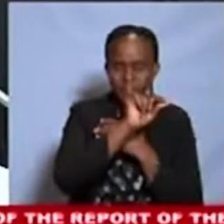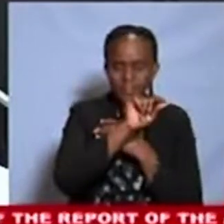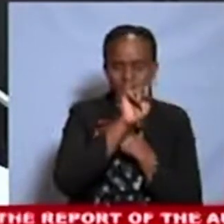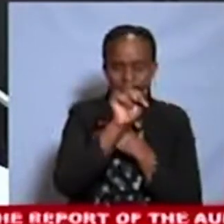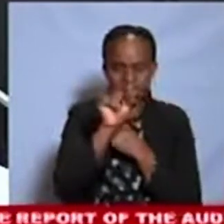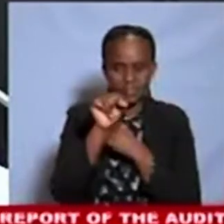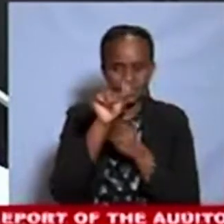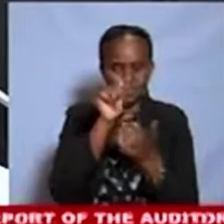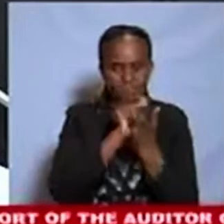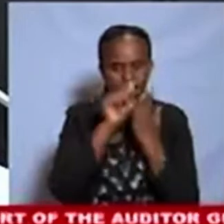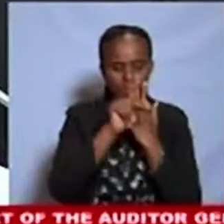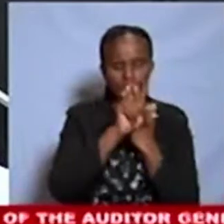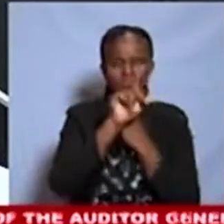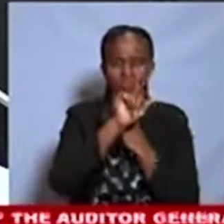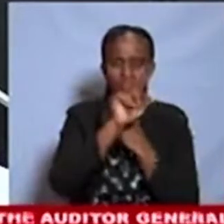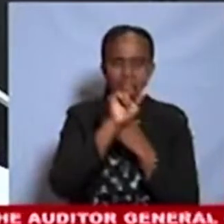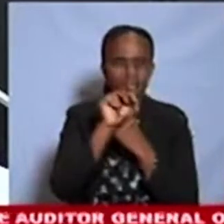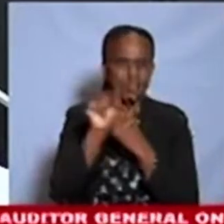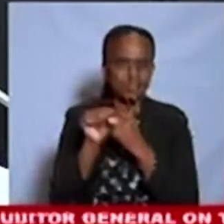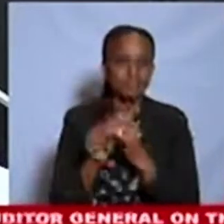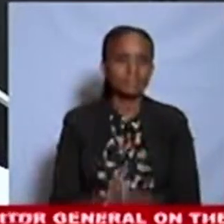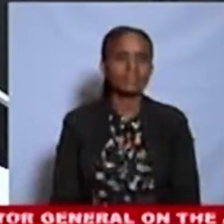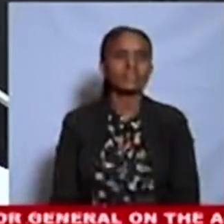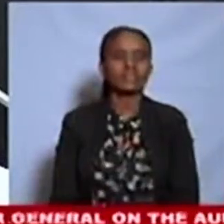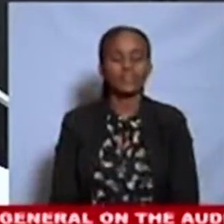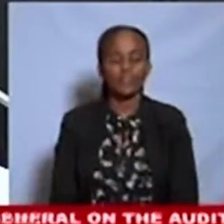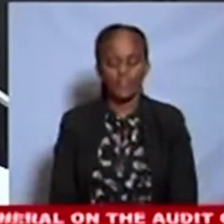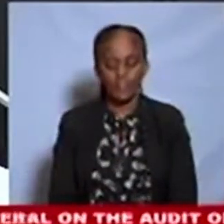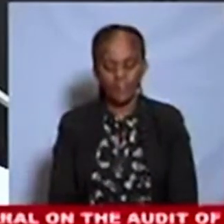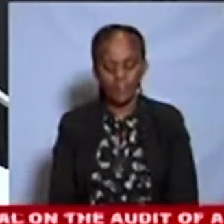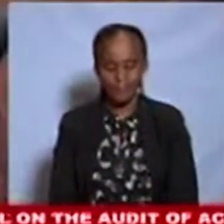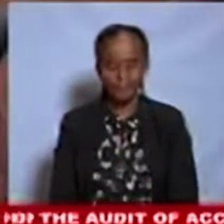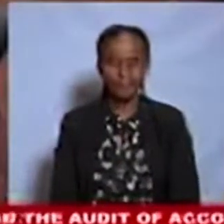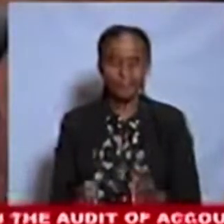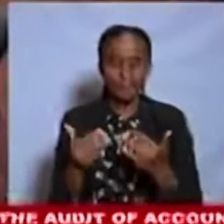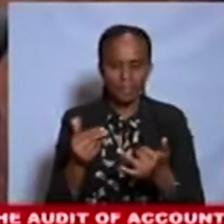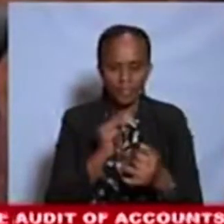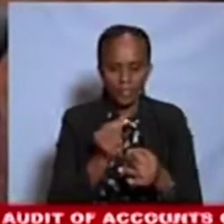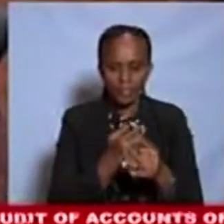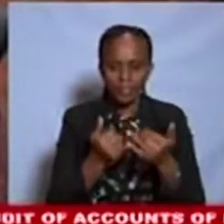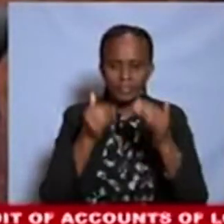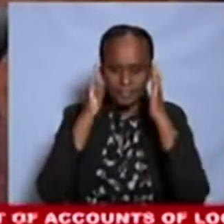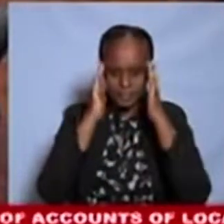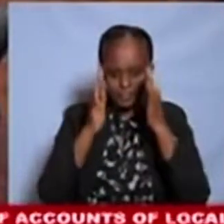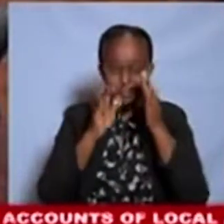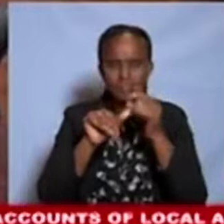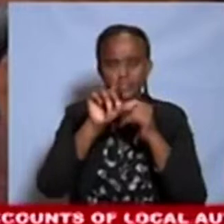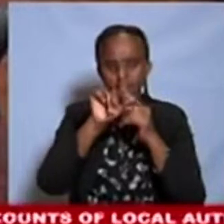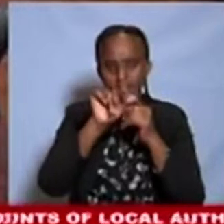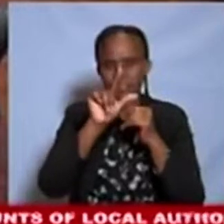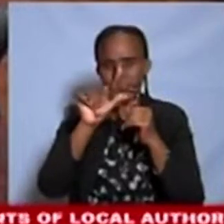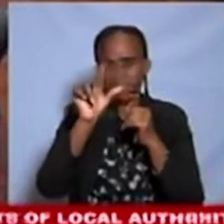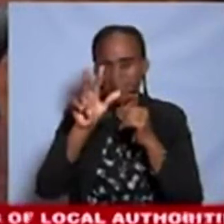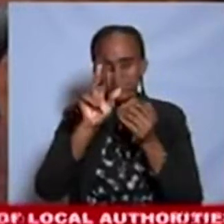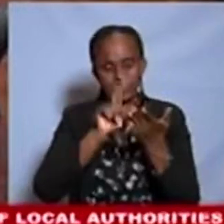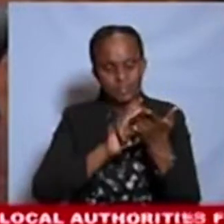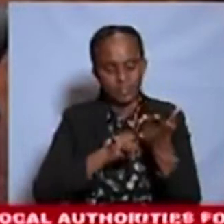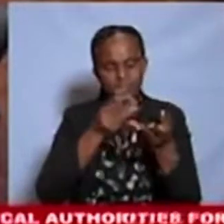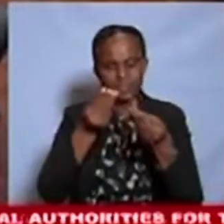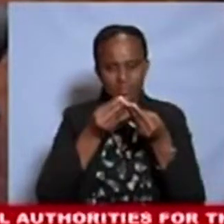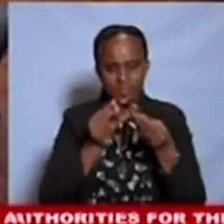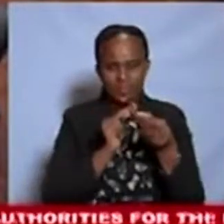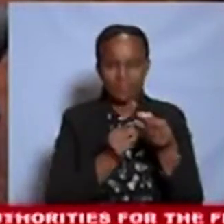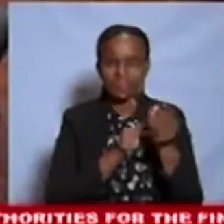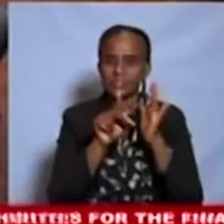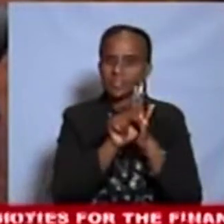2022, April 2022. Now, we are dealing with the 2021 report. You are giving us the policy